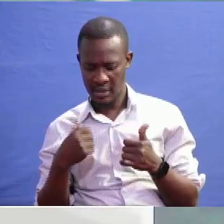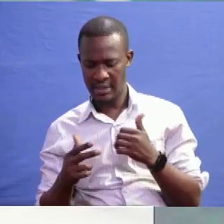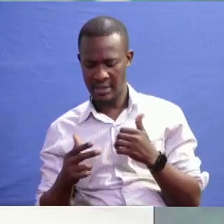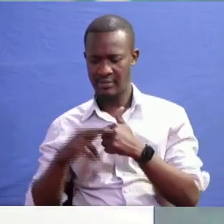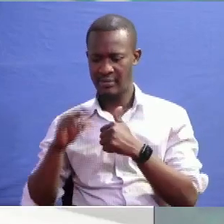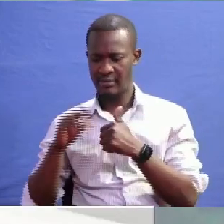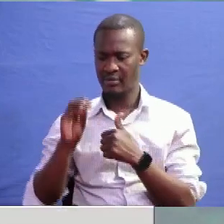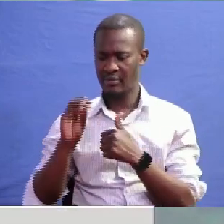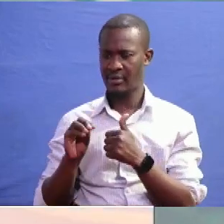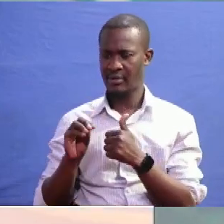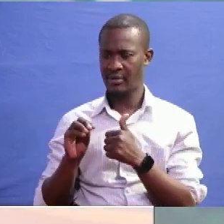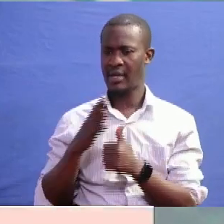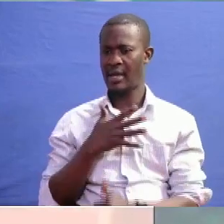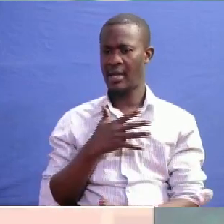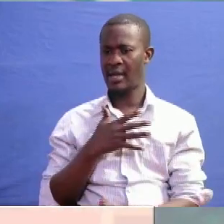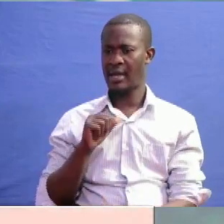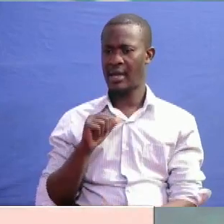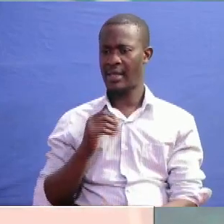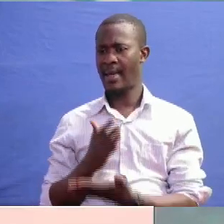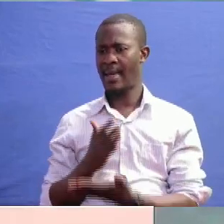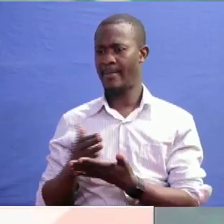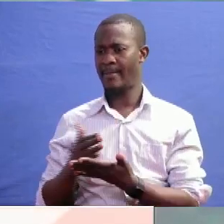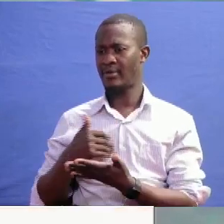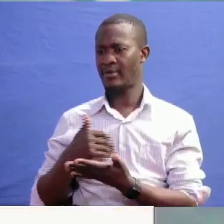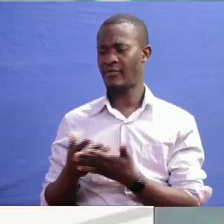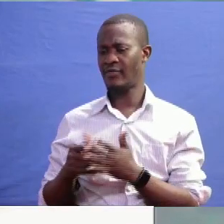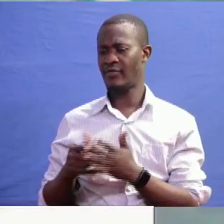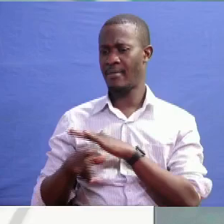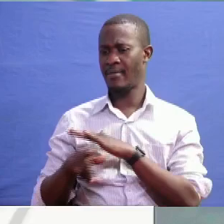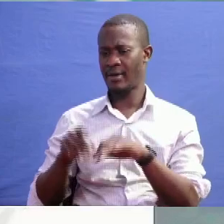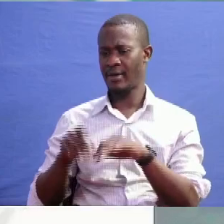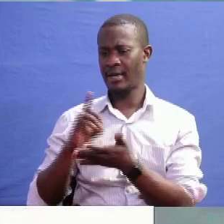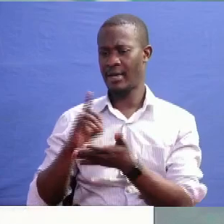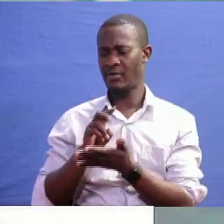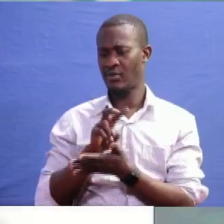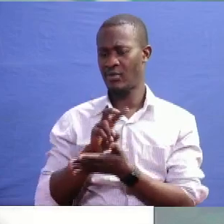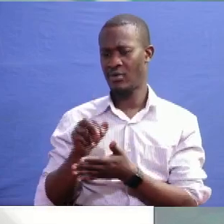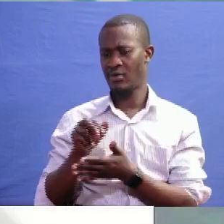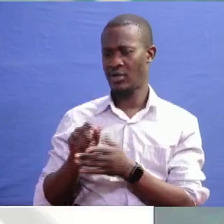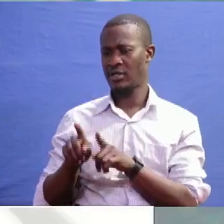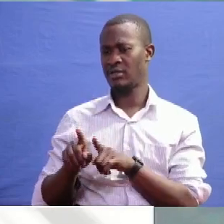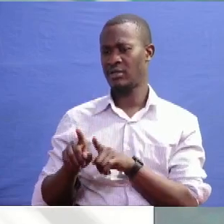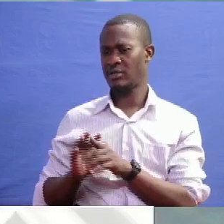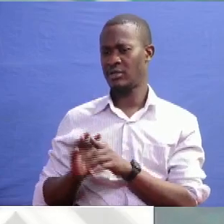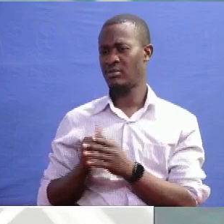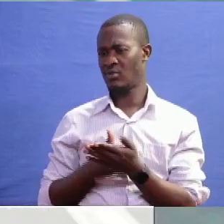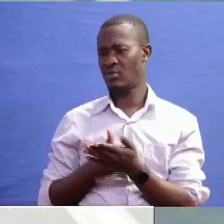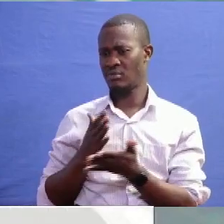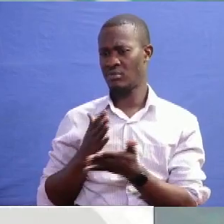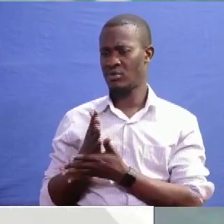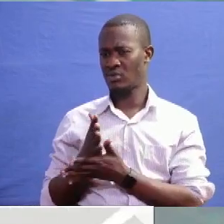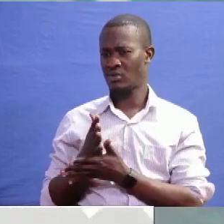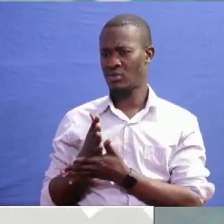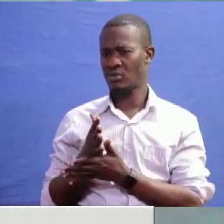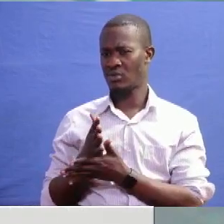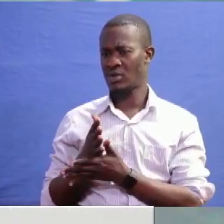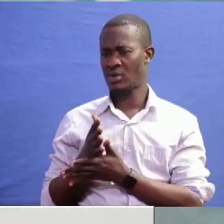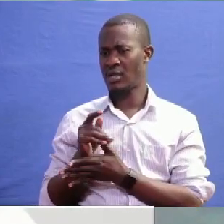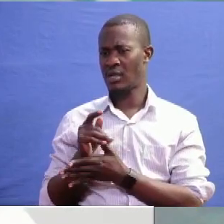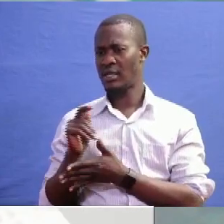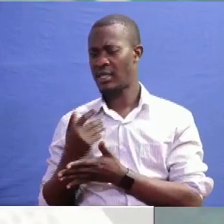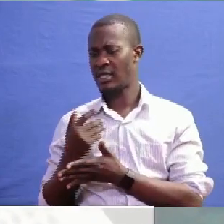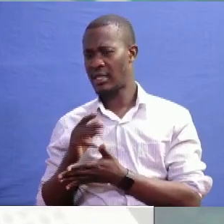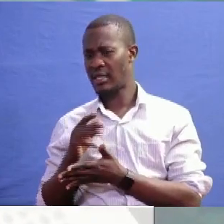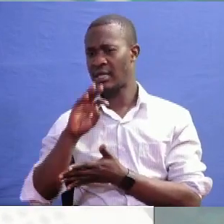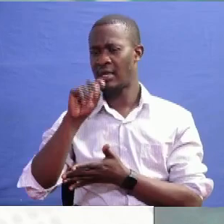70%. And apart from the primary data that we are looking at, we are also validating. All right. So the other